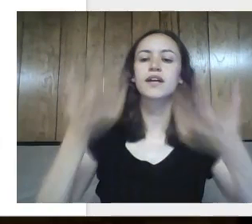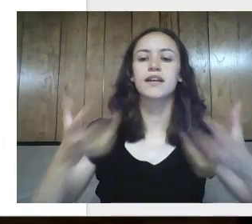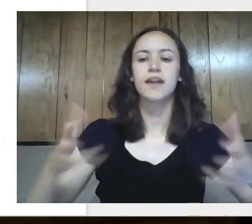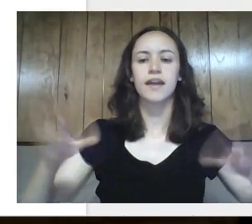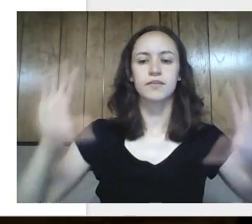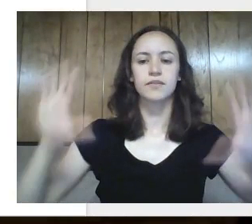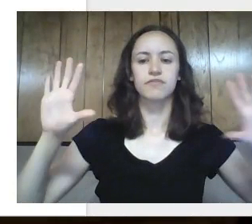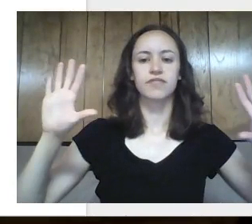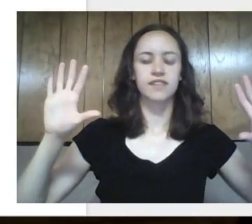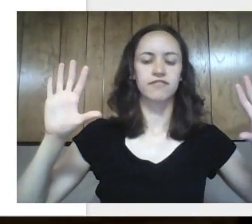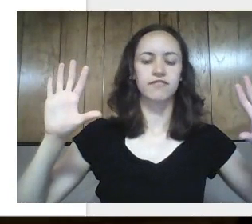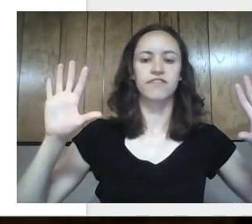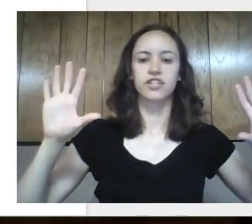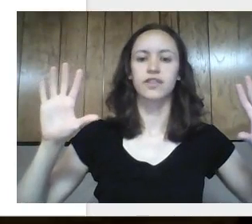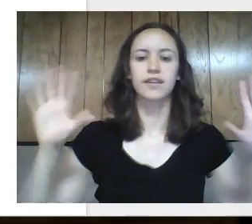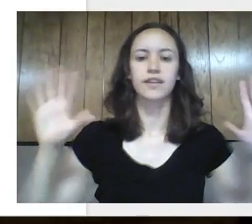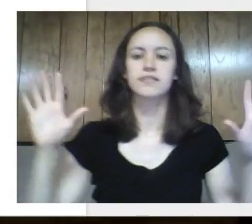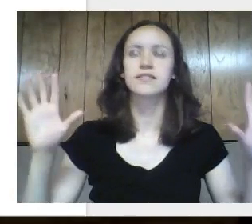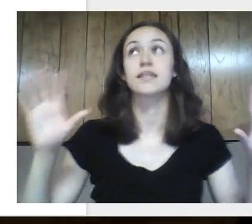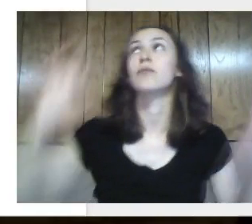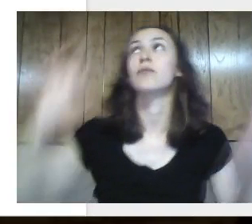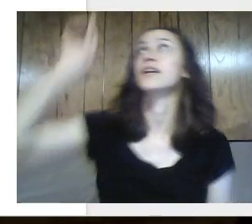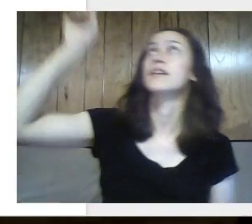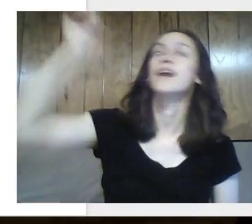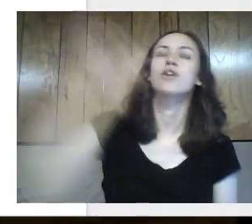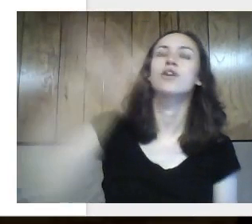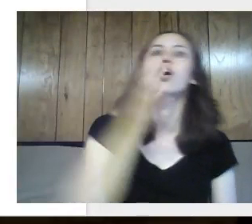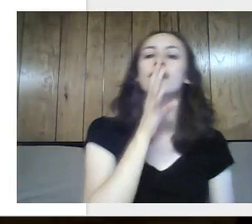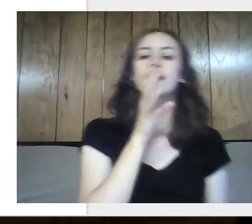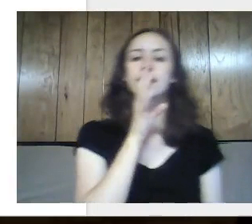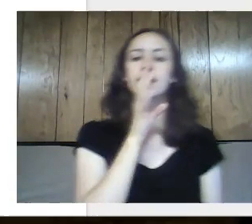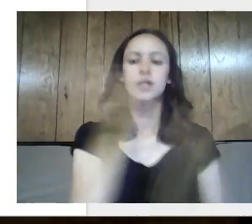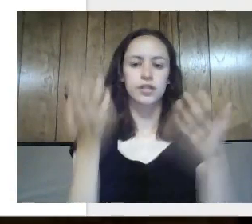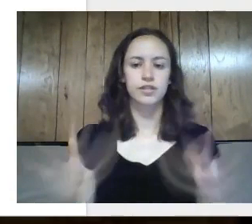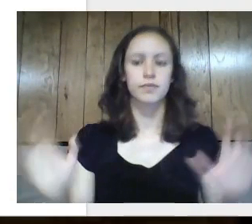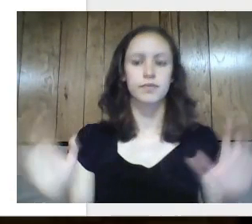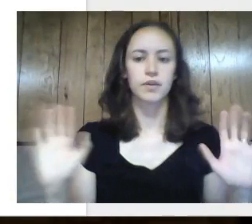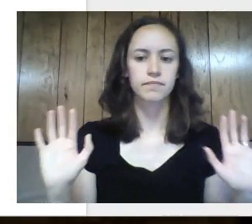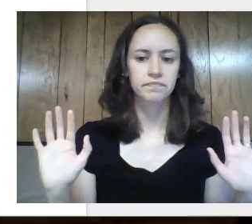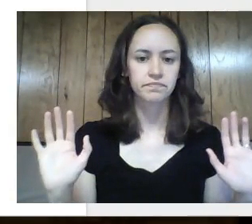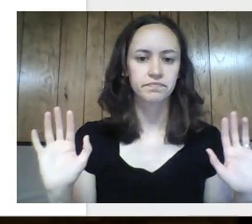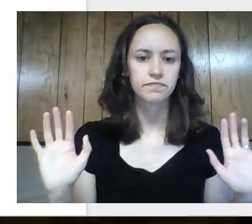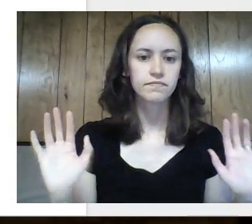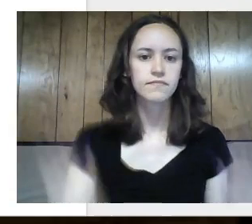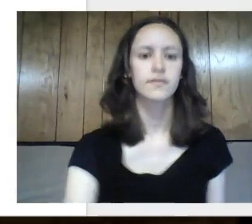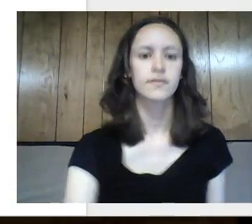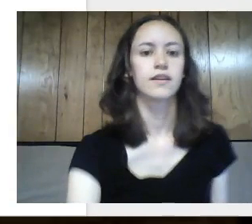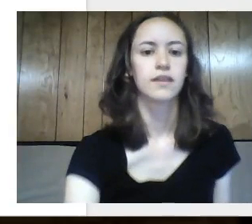Spoken, and then we do the sign for finish on the end to say what he has already spoken.